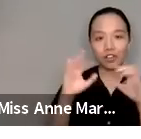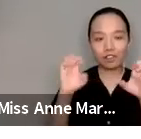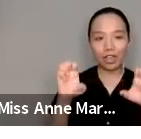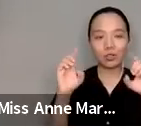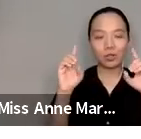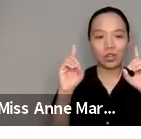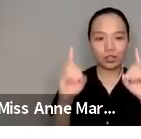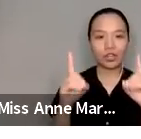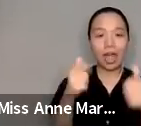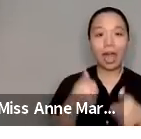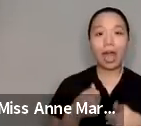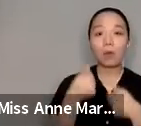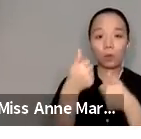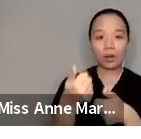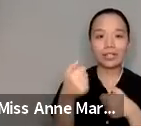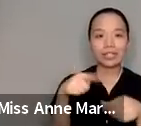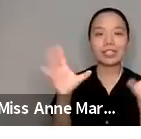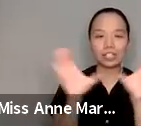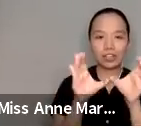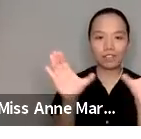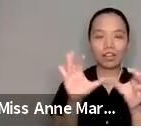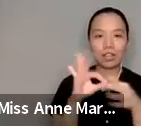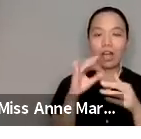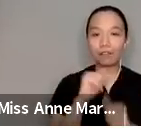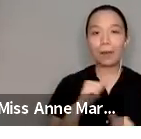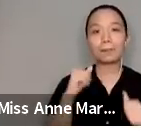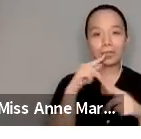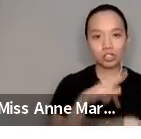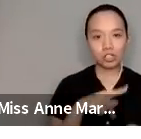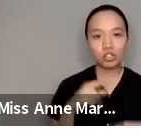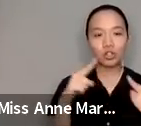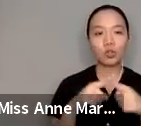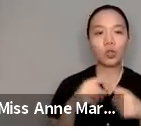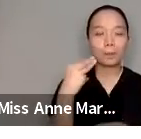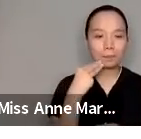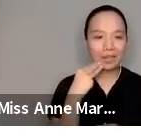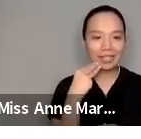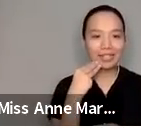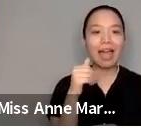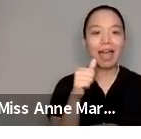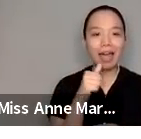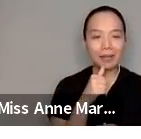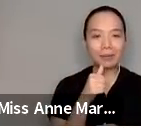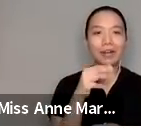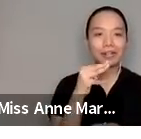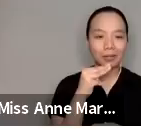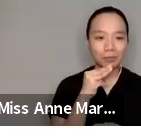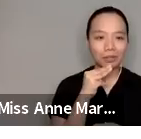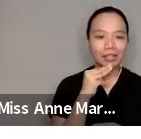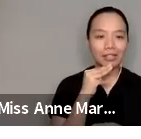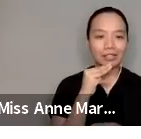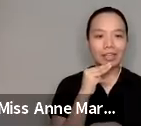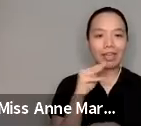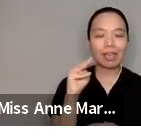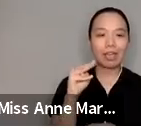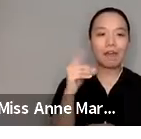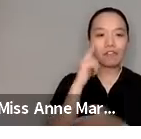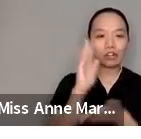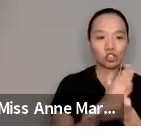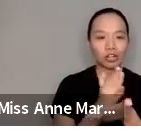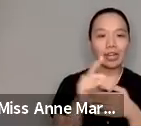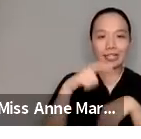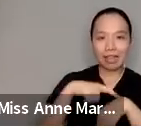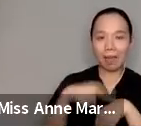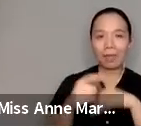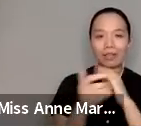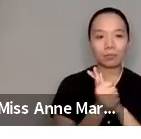Education awards this certificate of appreciation to Ms. Anne Margaret Mahinan, LPT, for sharing her time